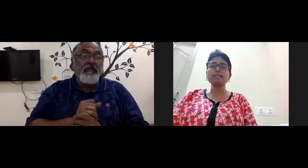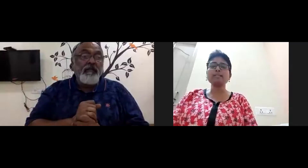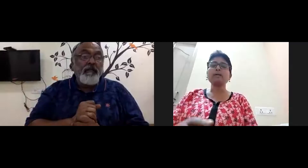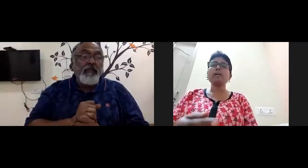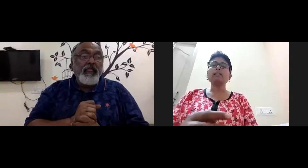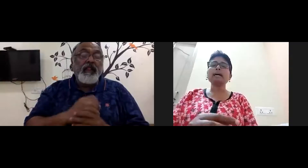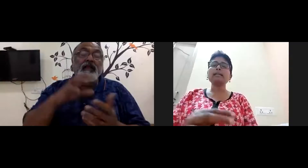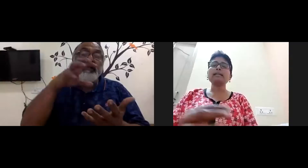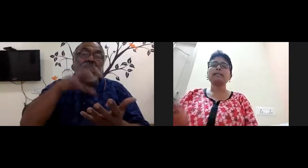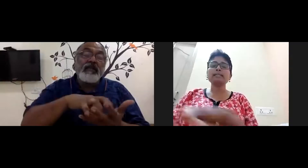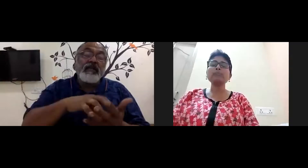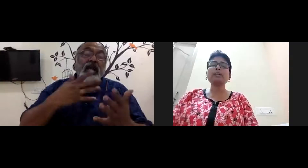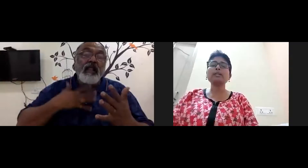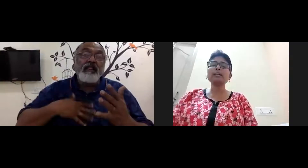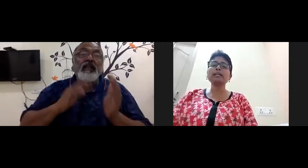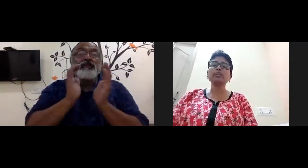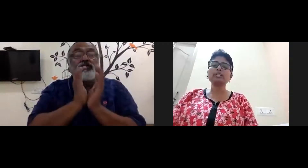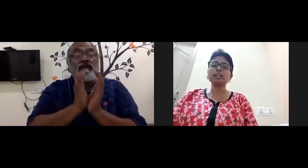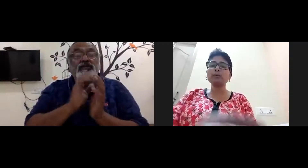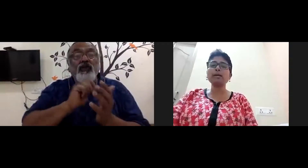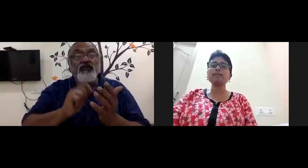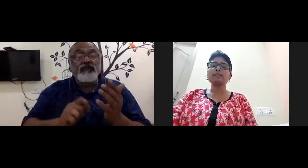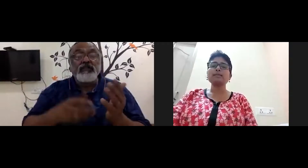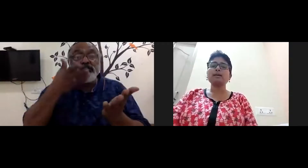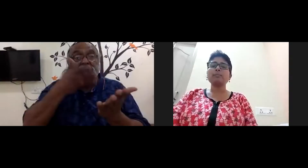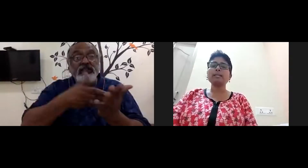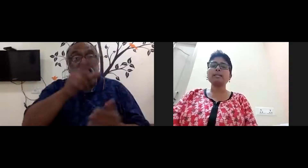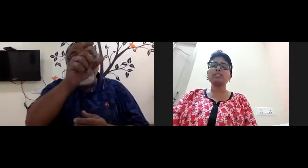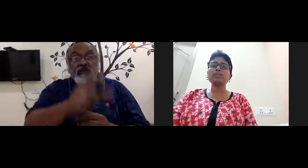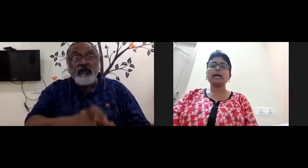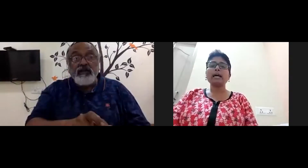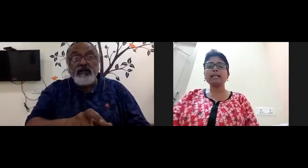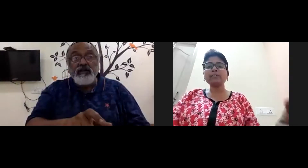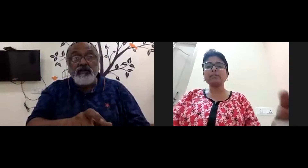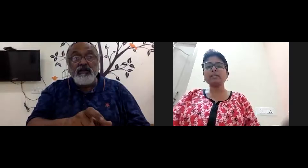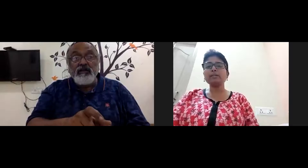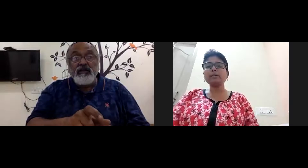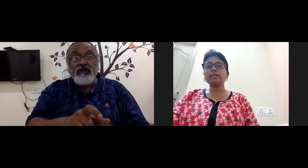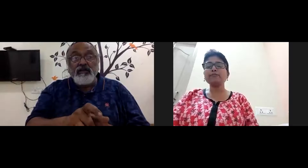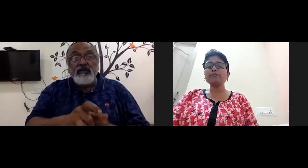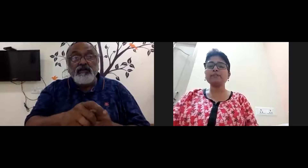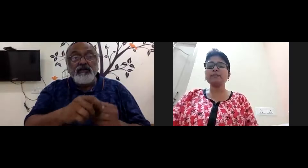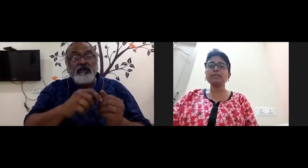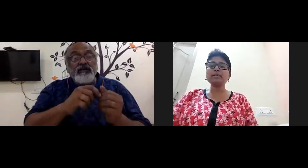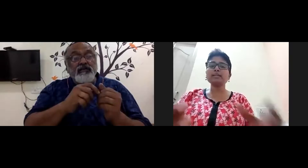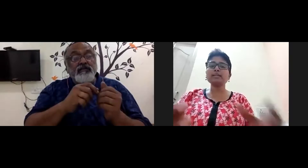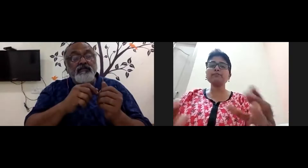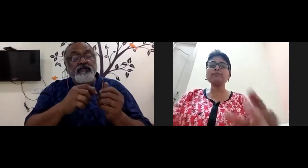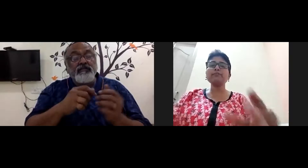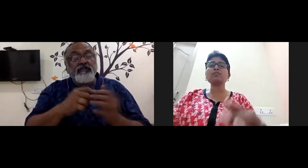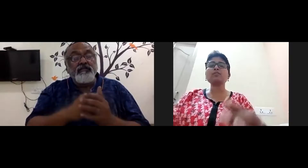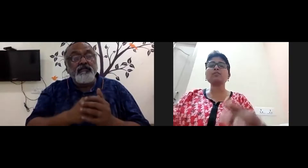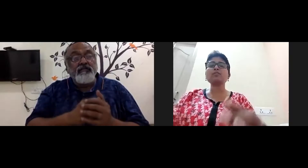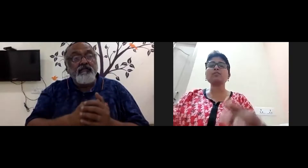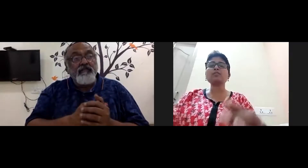the state health insurance officer that this particular condition requires medication, and if